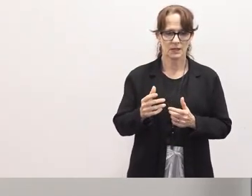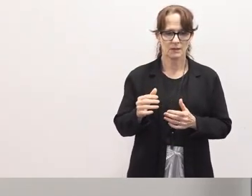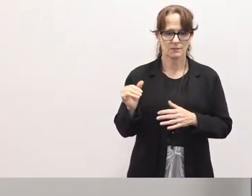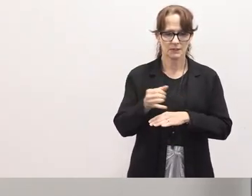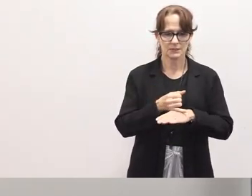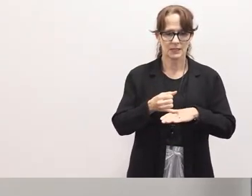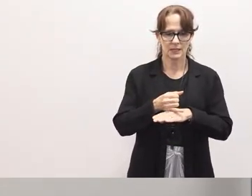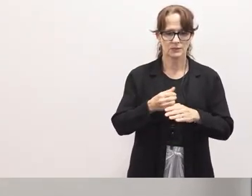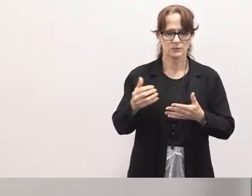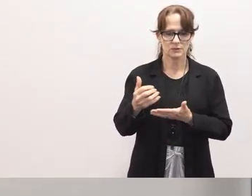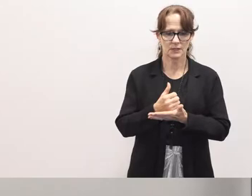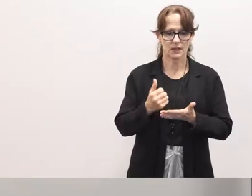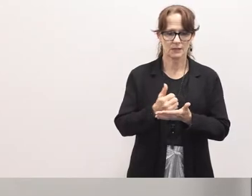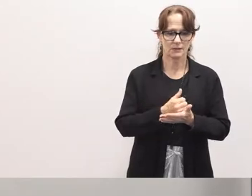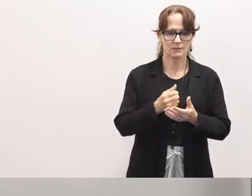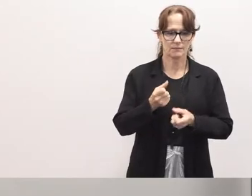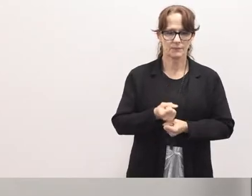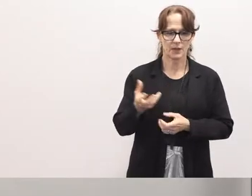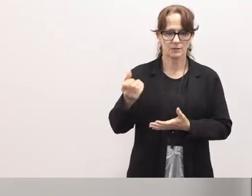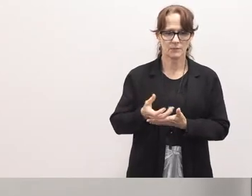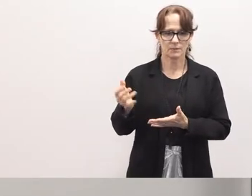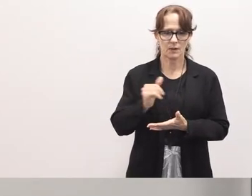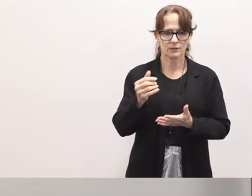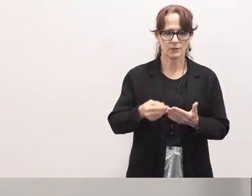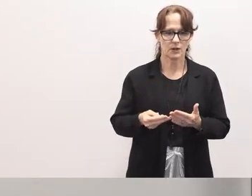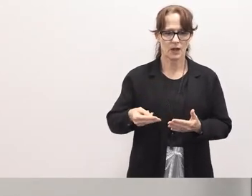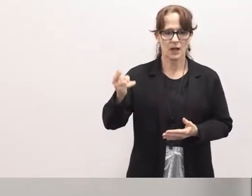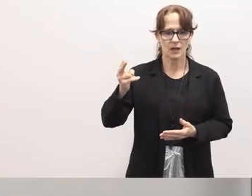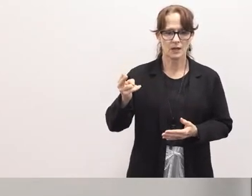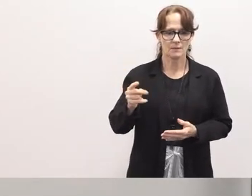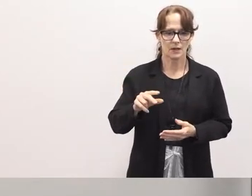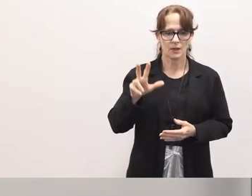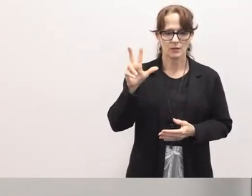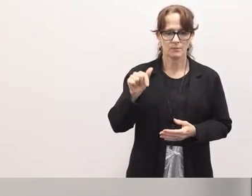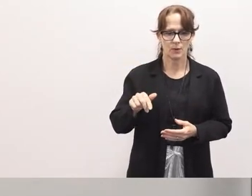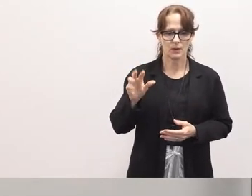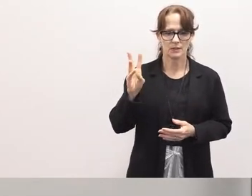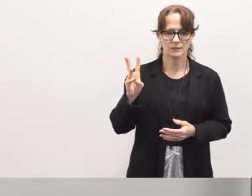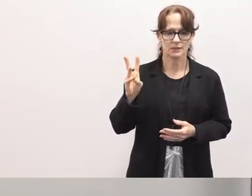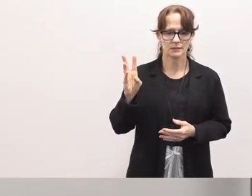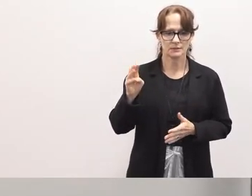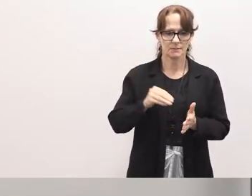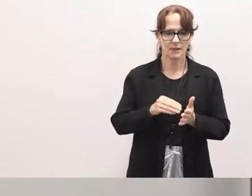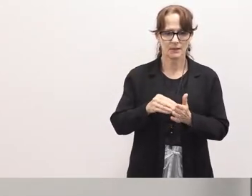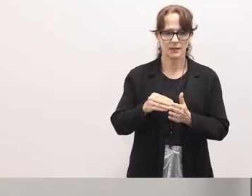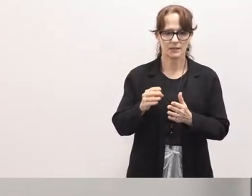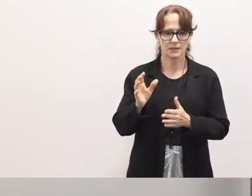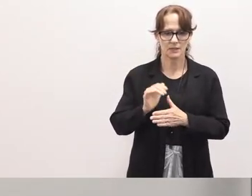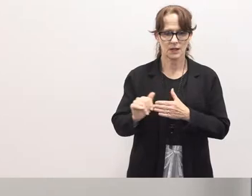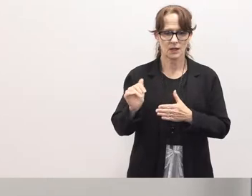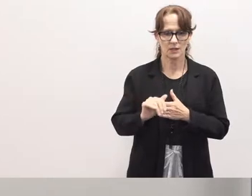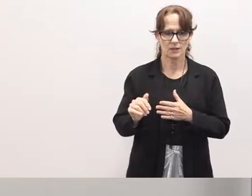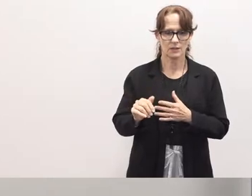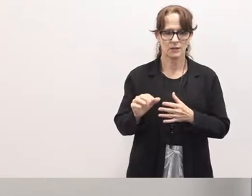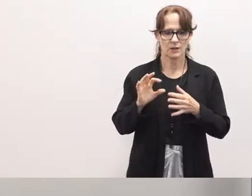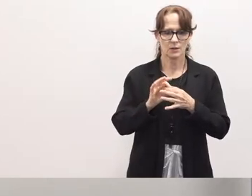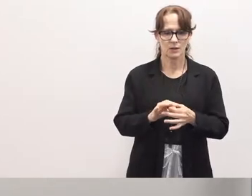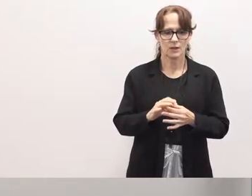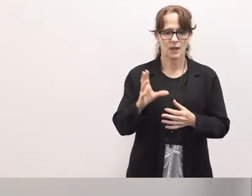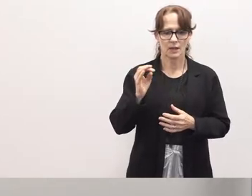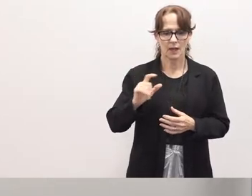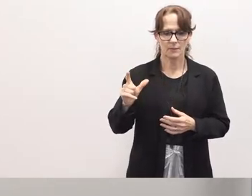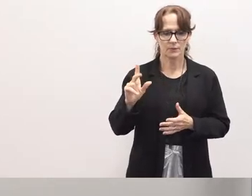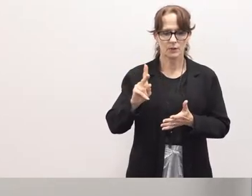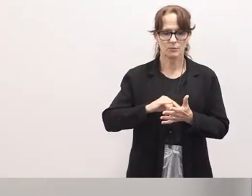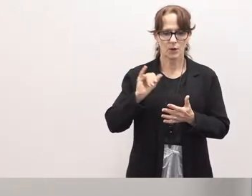interest income. Our expenditures were also higher by about $3.6 million. Largely due to capital